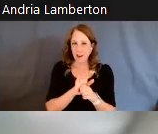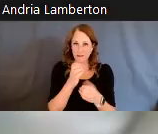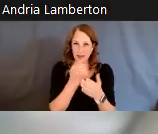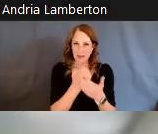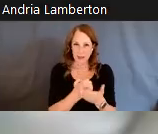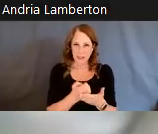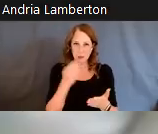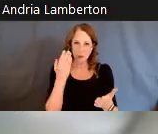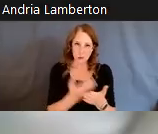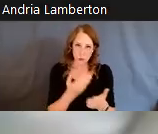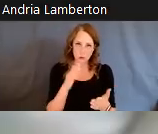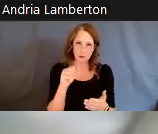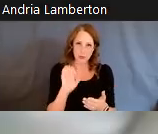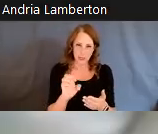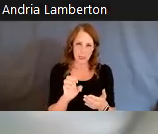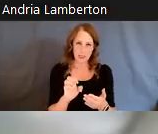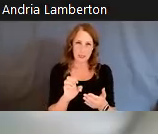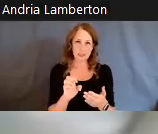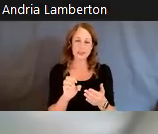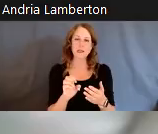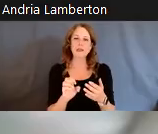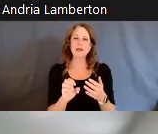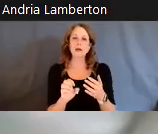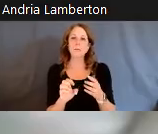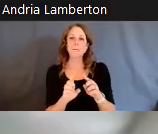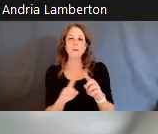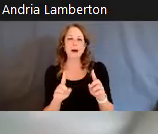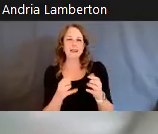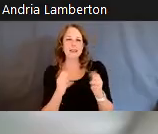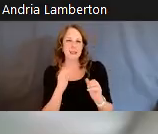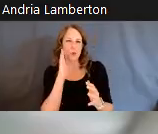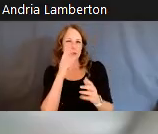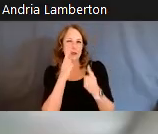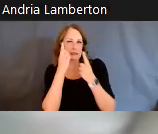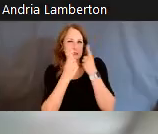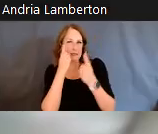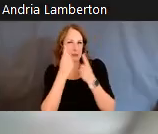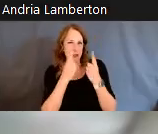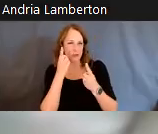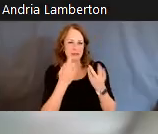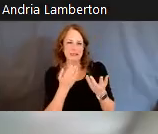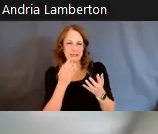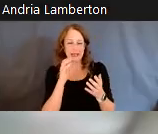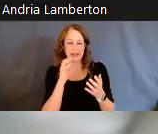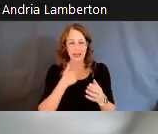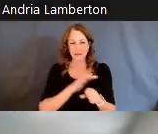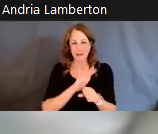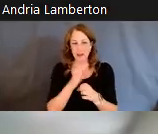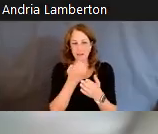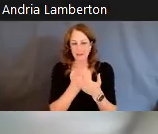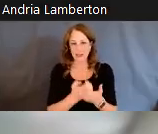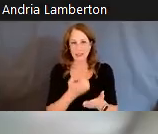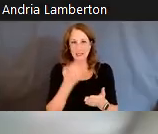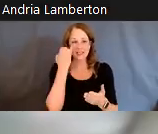able to charge a case, most prosecutors will consider that. Why? Because if the case doesn't result in a